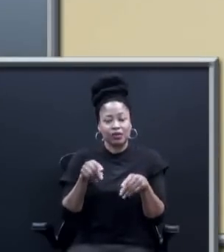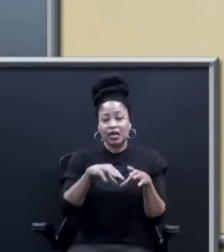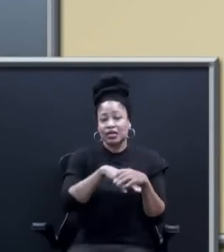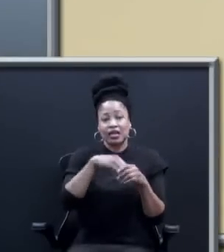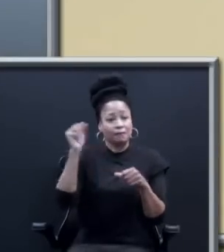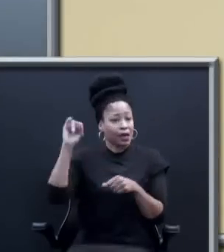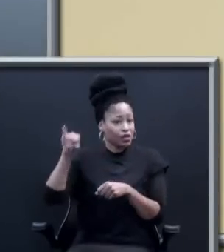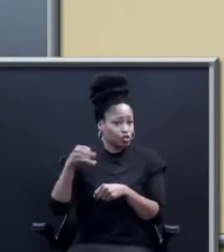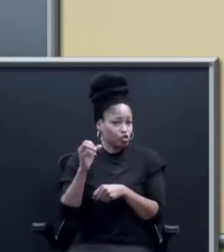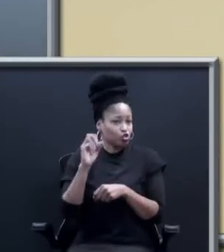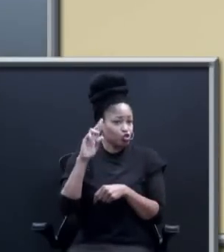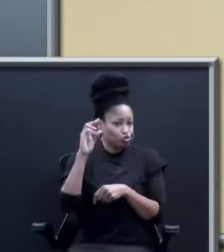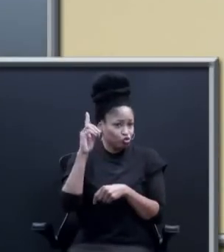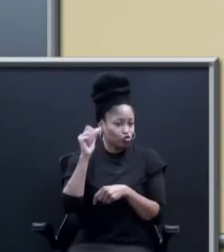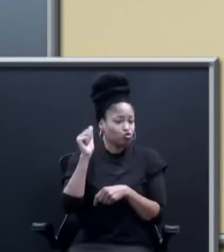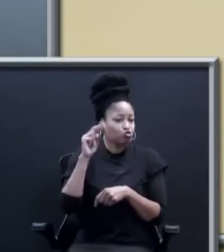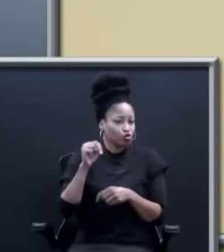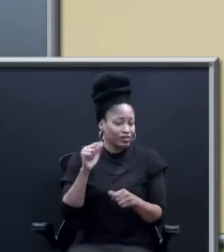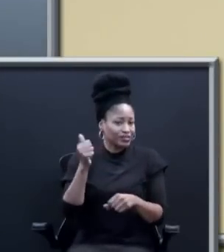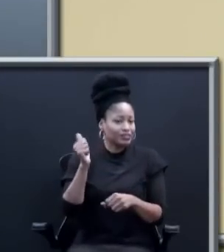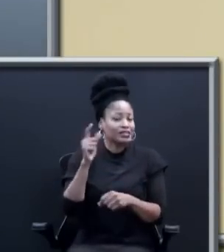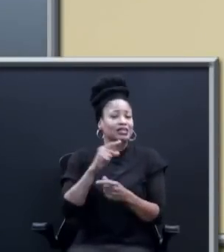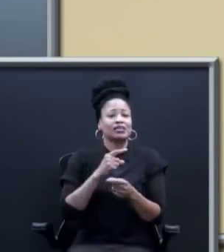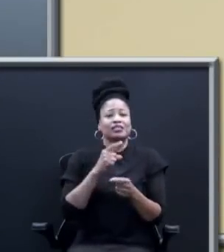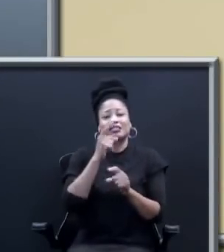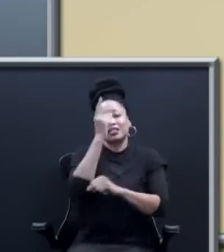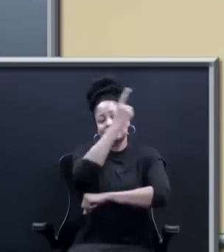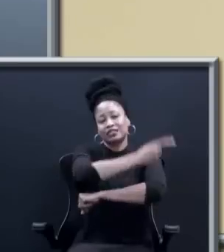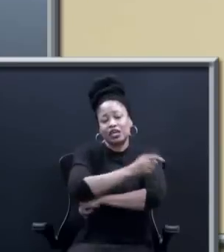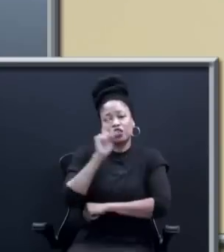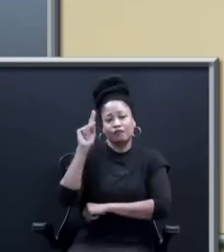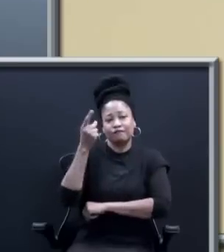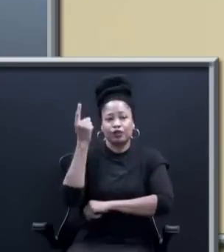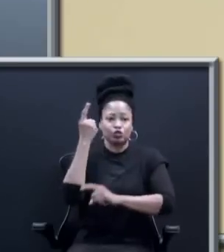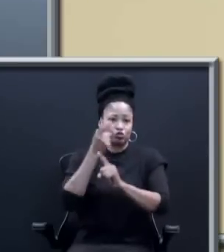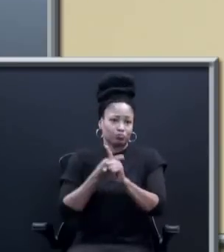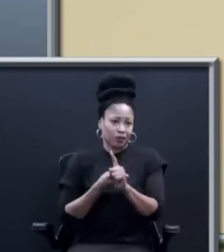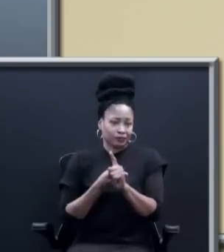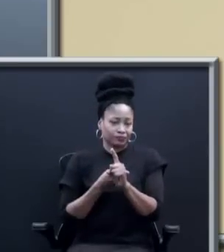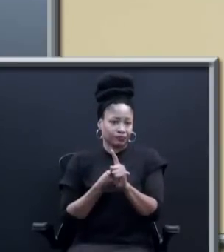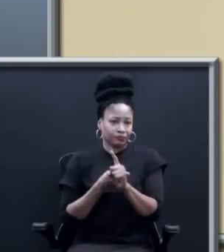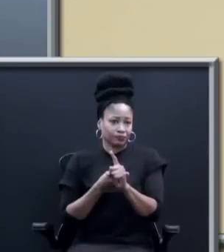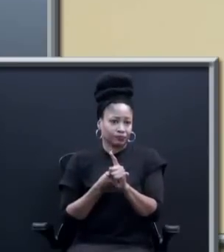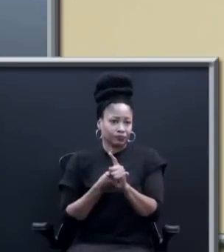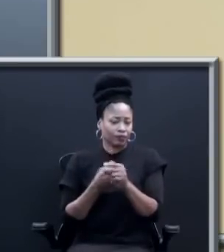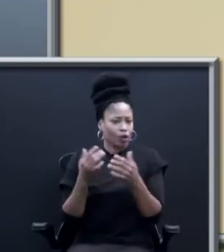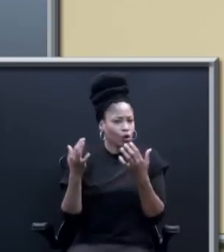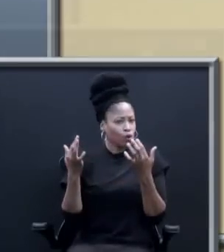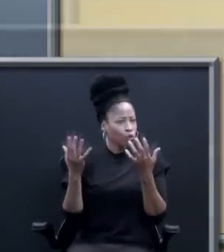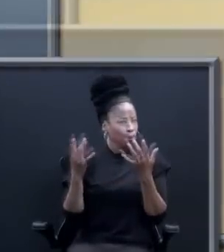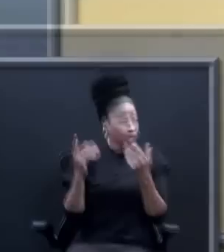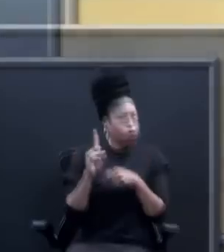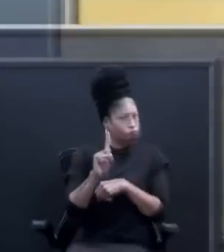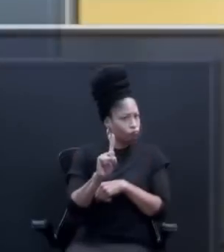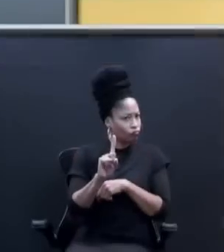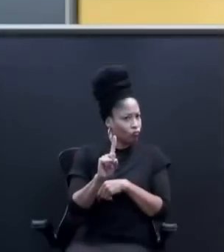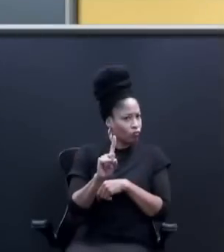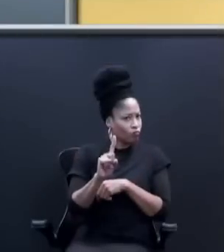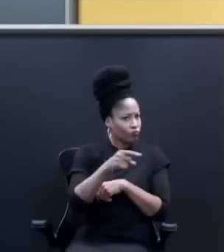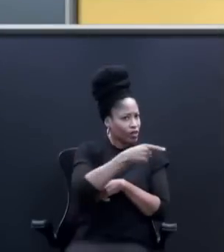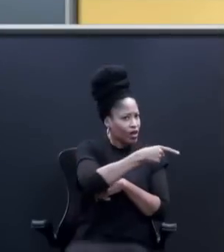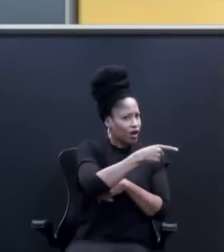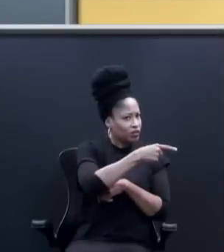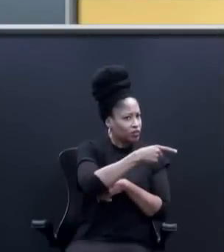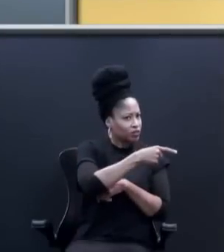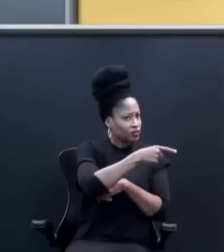day of the first month and encamped in Gilgal in the east border of Jericho. Wait a minute. They came across Jordan, out of